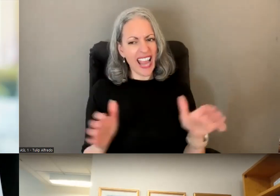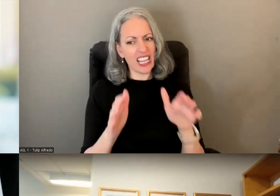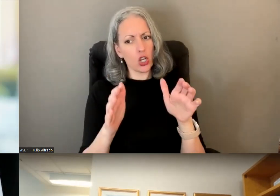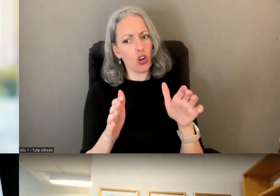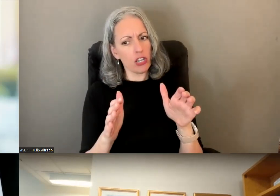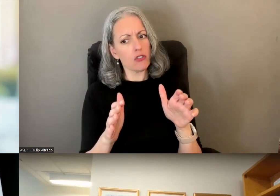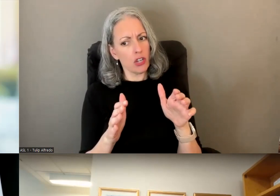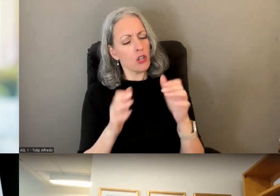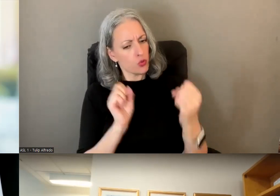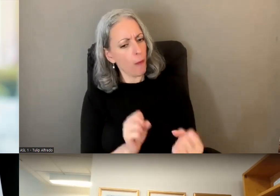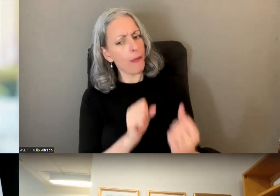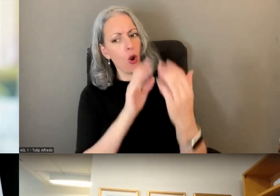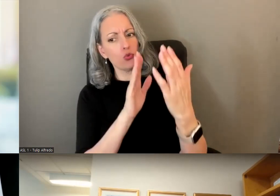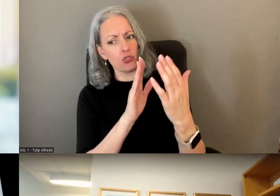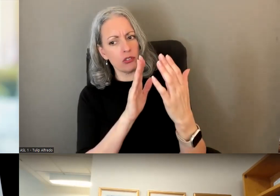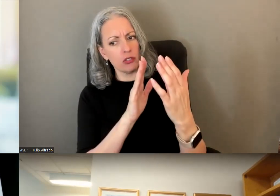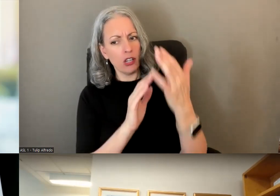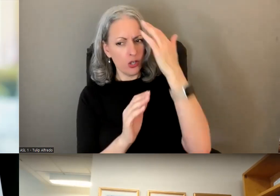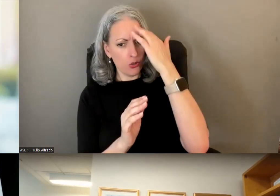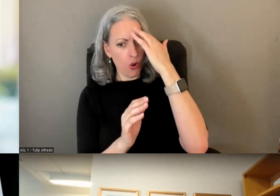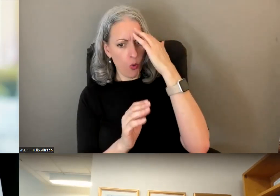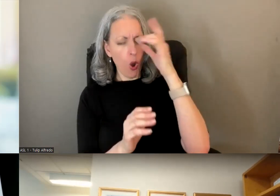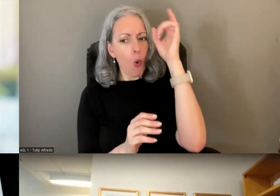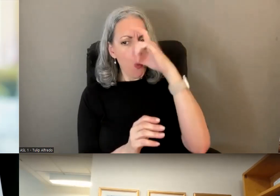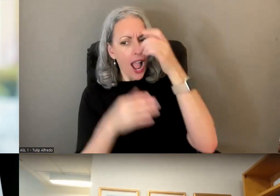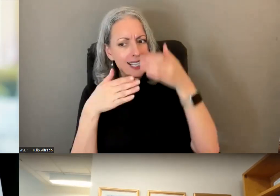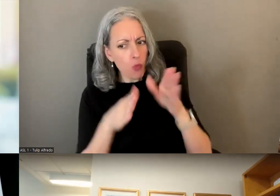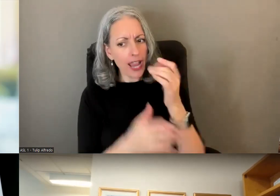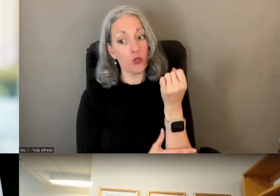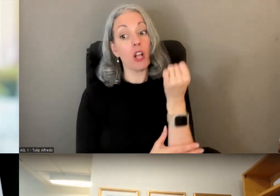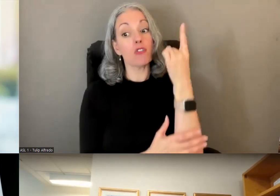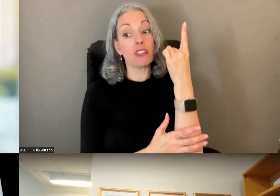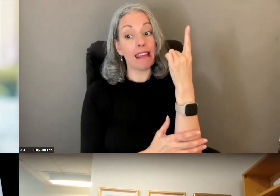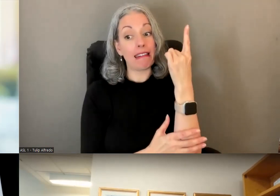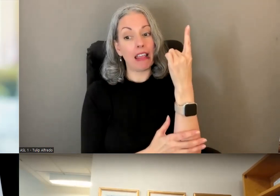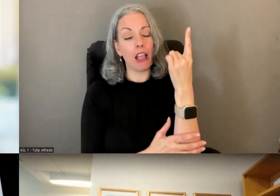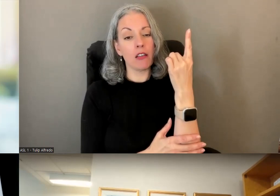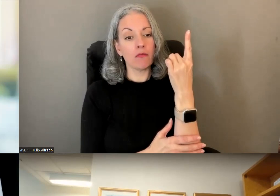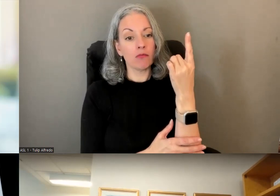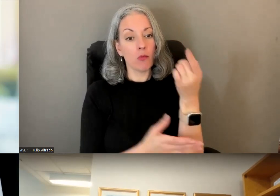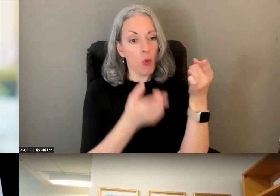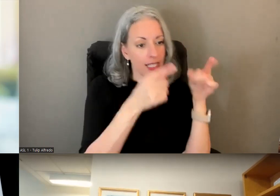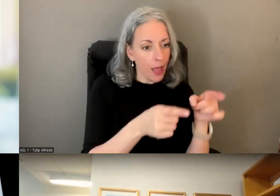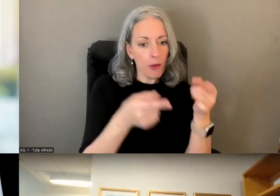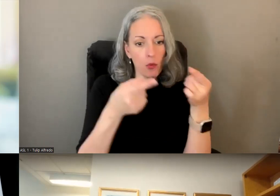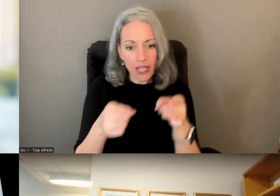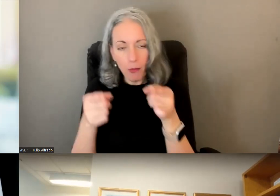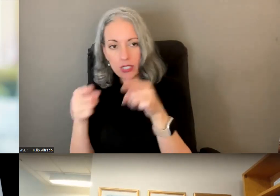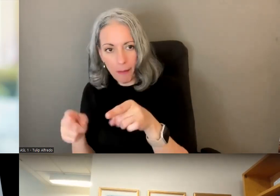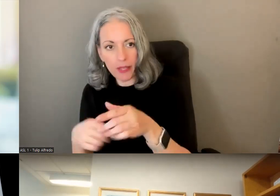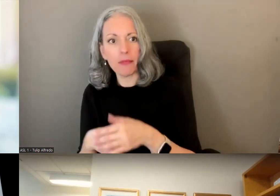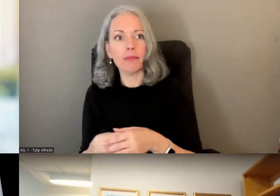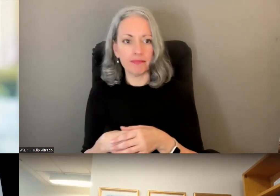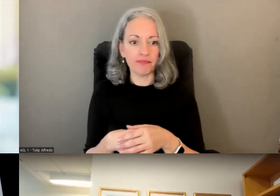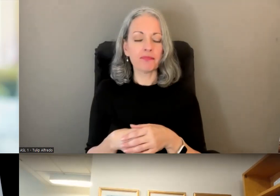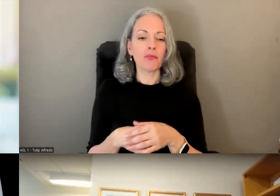scholarly approach to understanding what these investments have produced. I wonder if